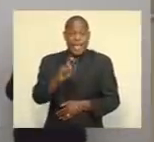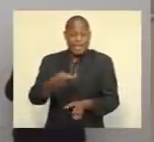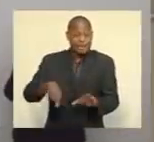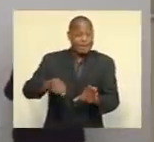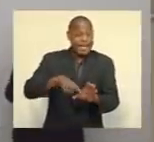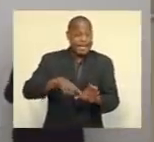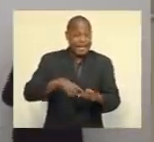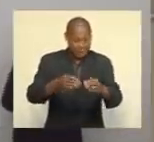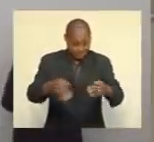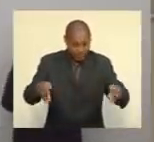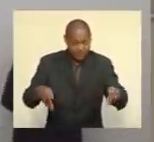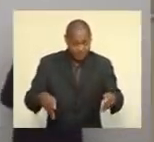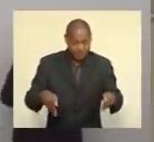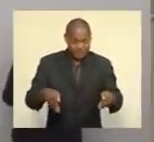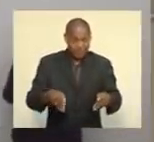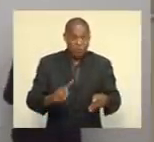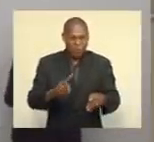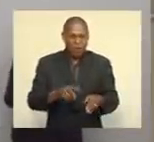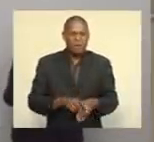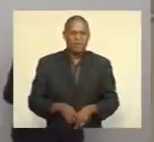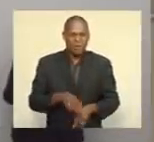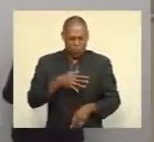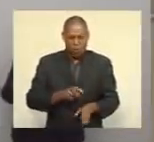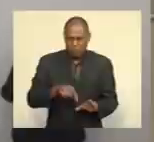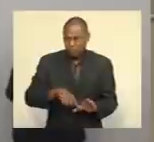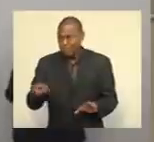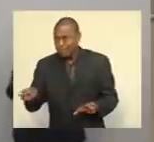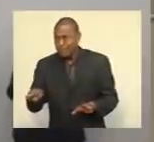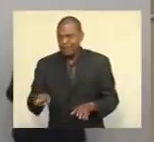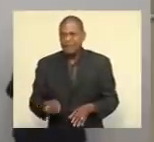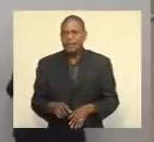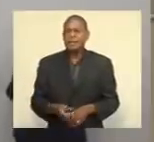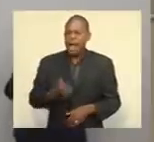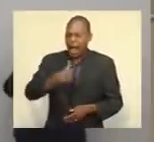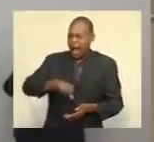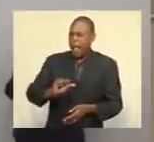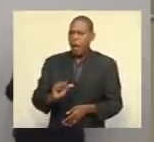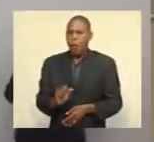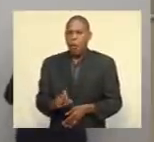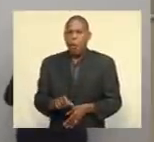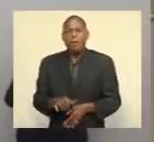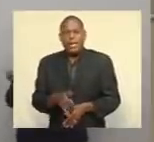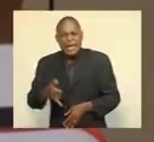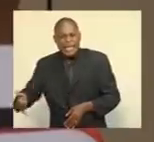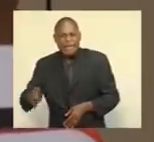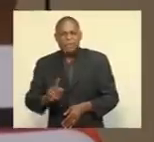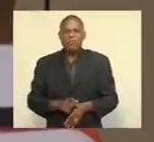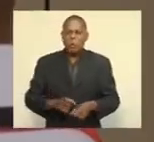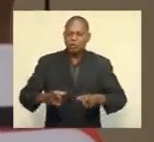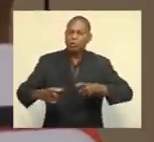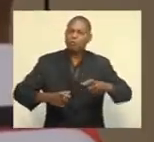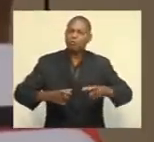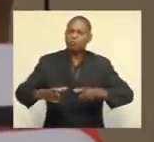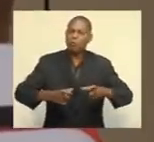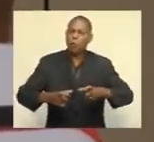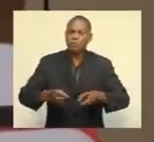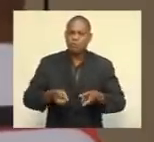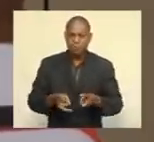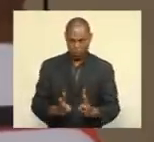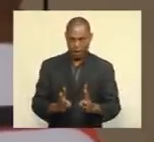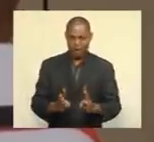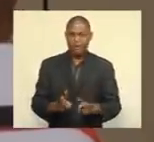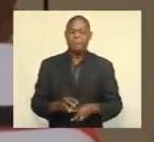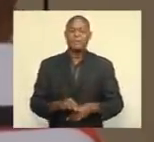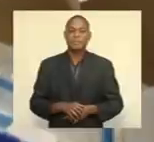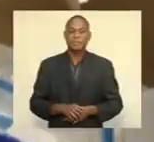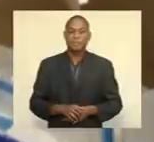home outside of the area, they will be allowed to leave in a highly controlled manner. In line with this, the Health Ministry